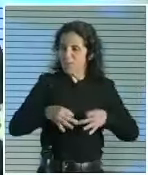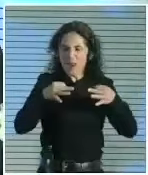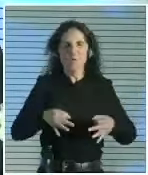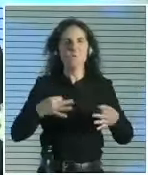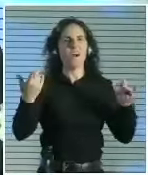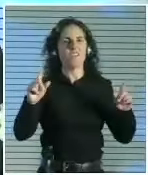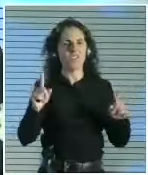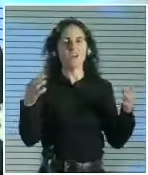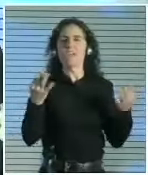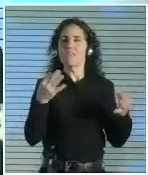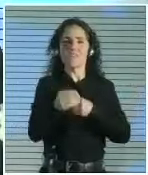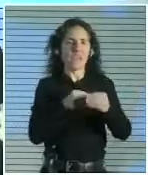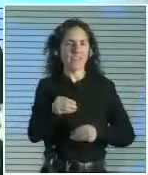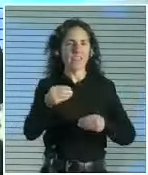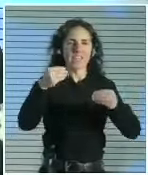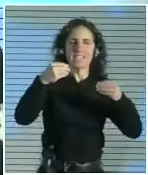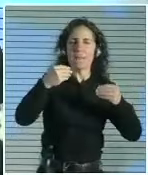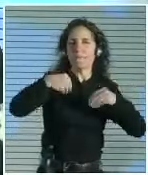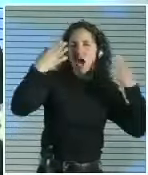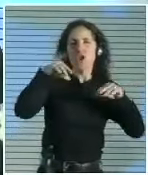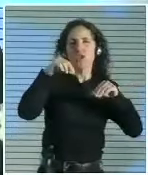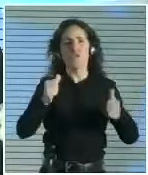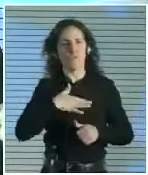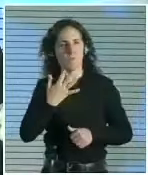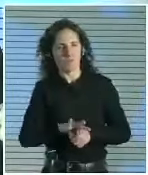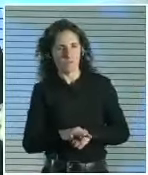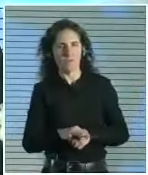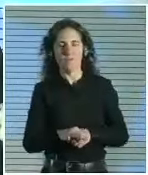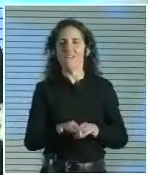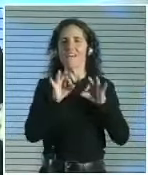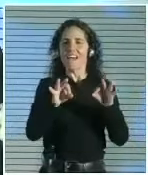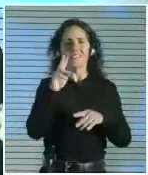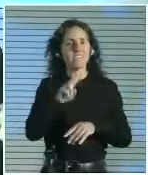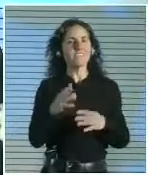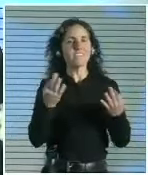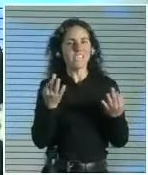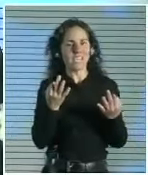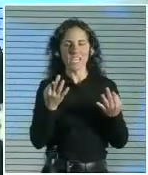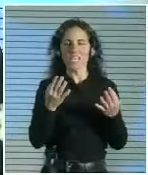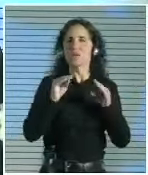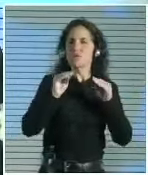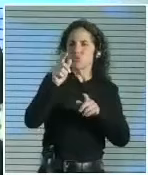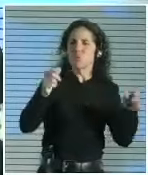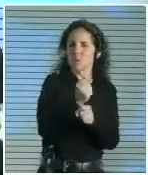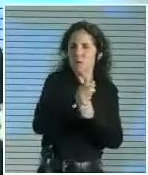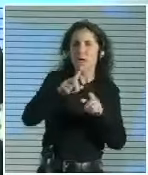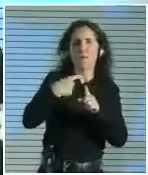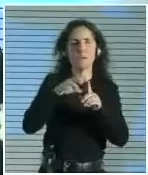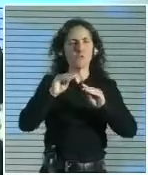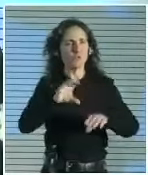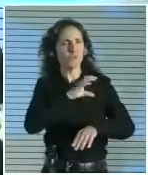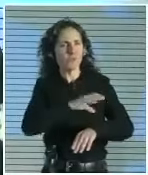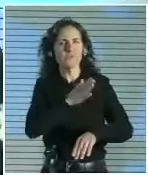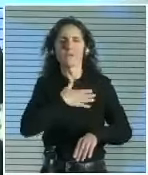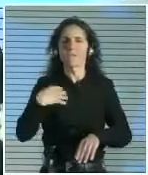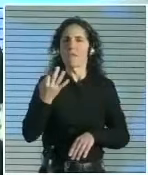way that their guests and their customers are really demanding that they act. And very critically, we're seeing these initiatives rolled out